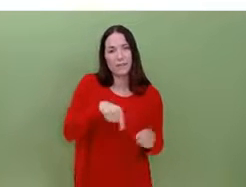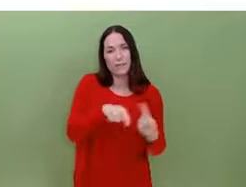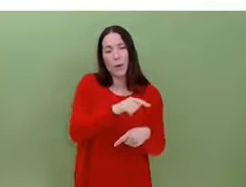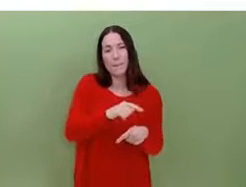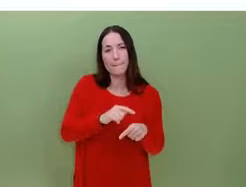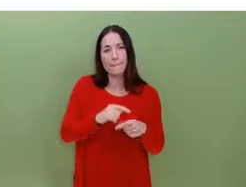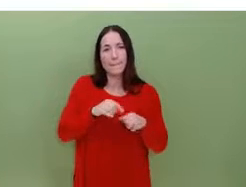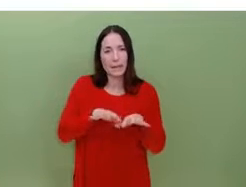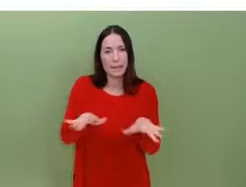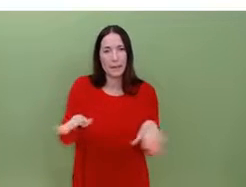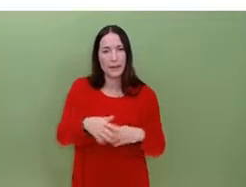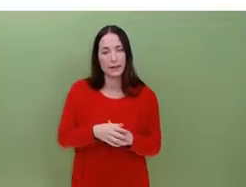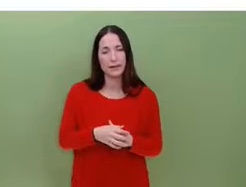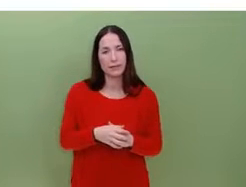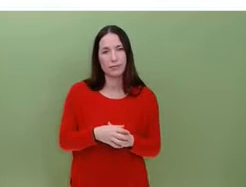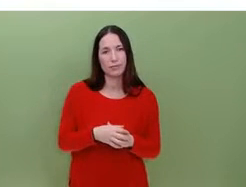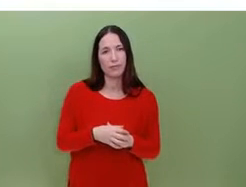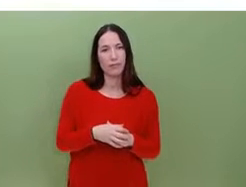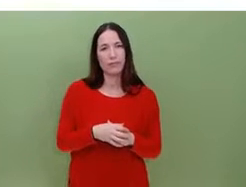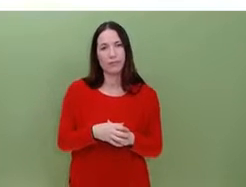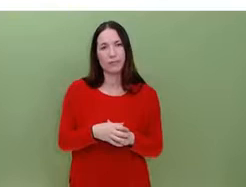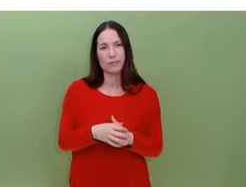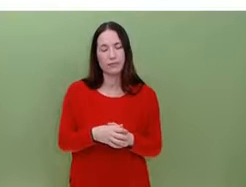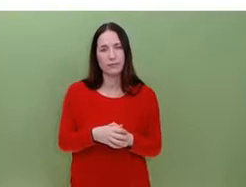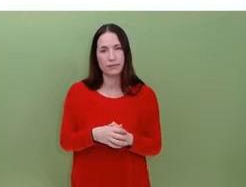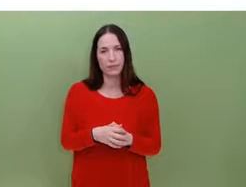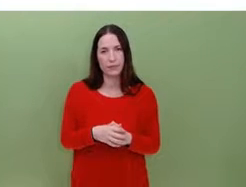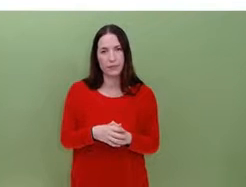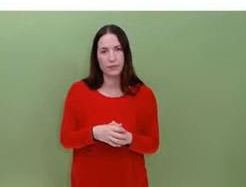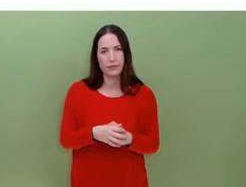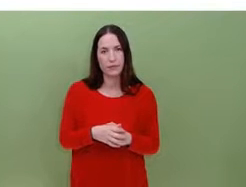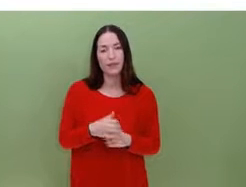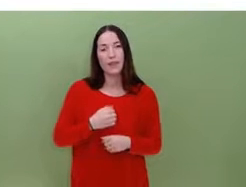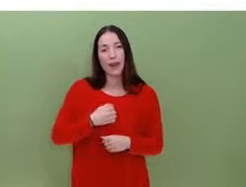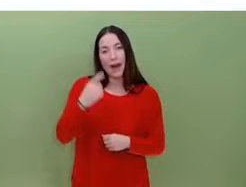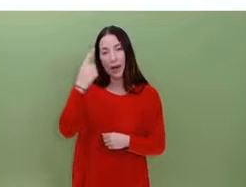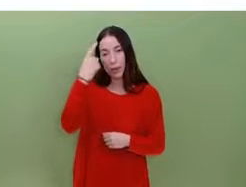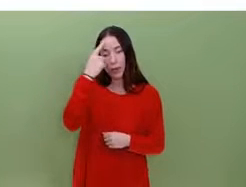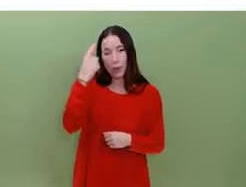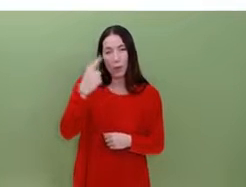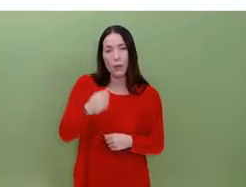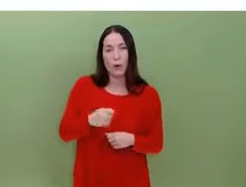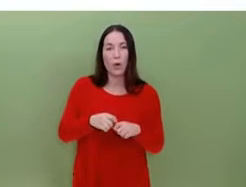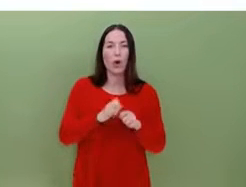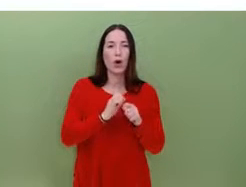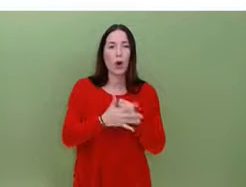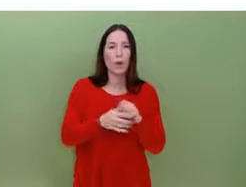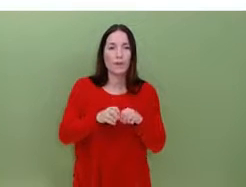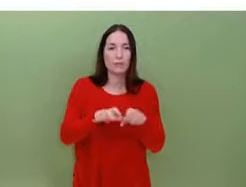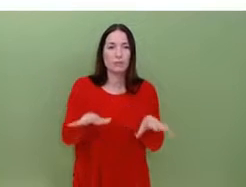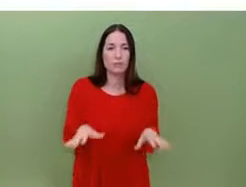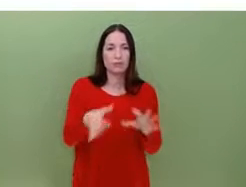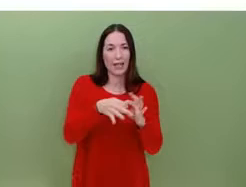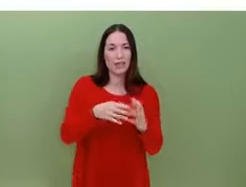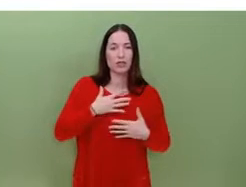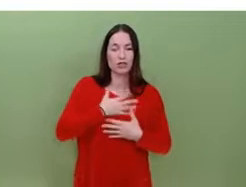pandemic. We also thought that there would be higher COVID-related trauma, PTSD, particularly for